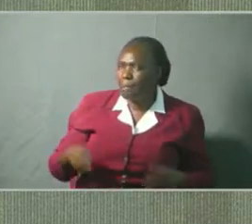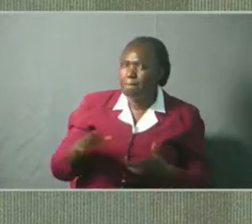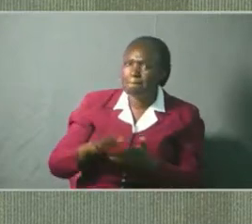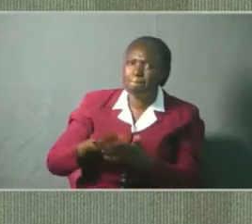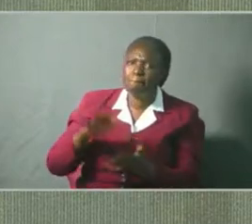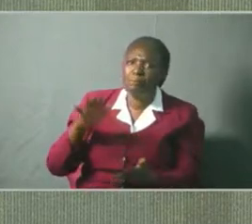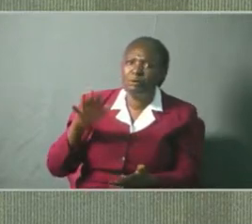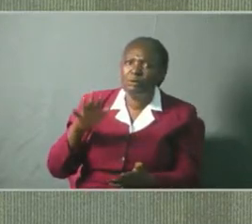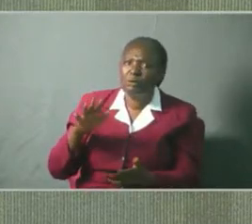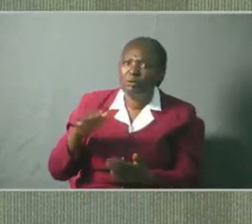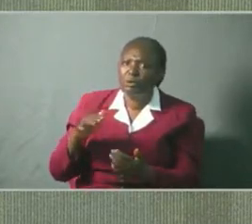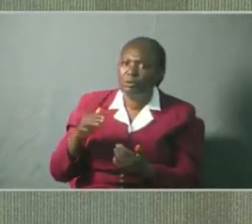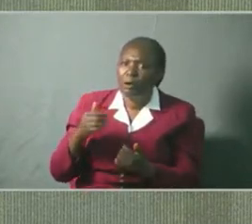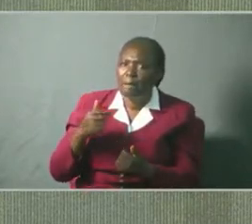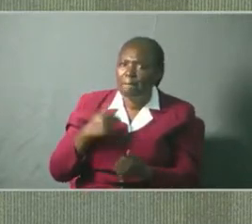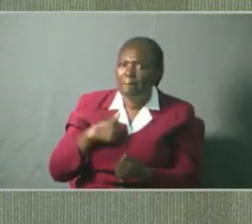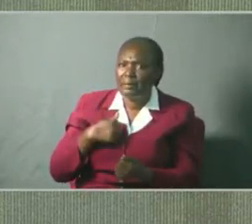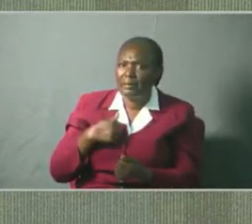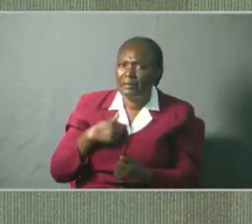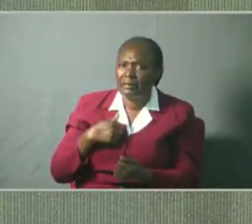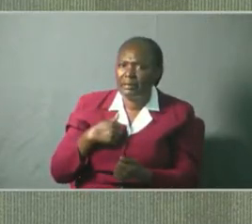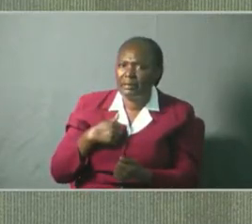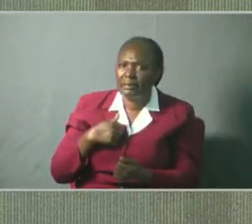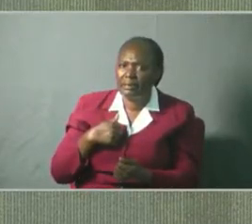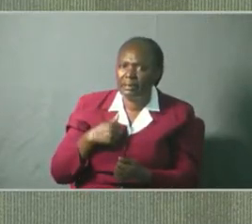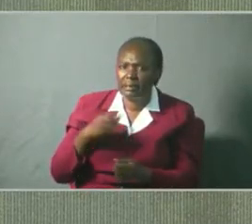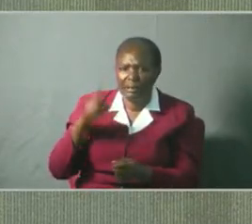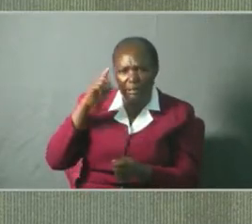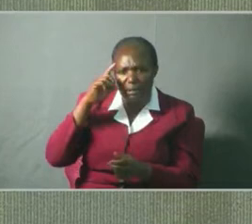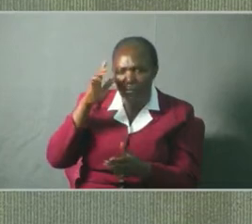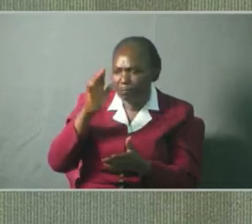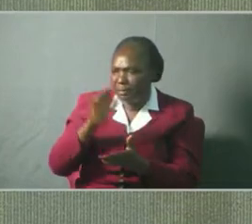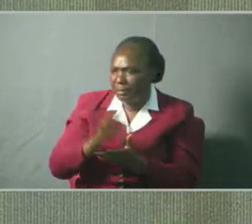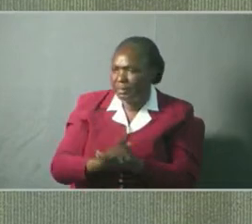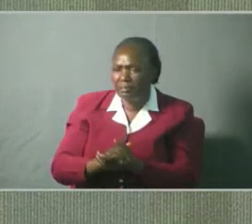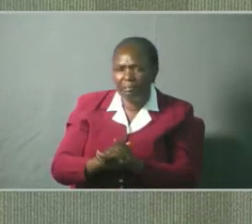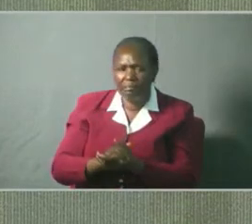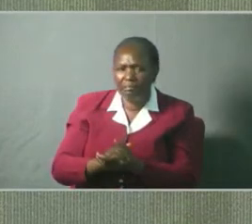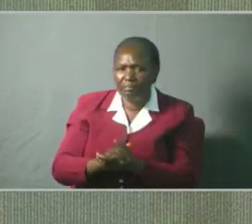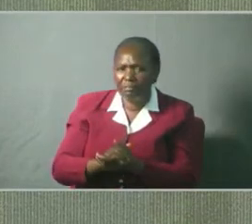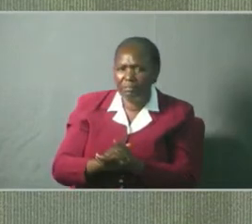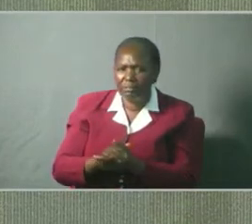I think I'm more passionate. And I can't believe that we are ending